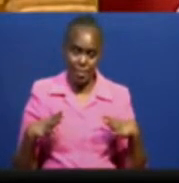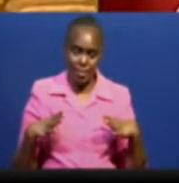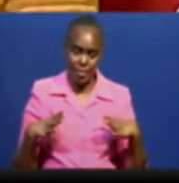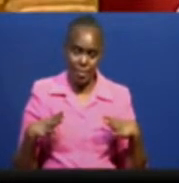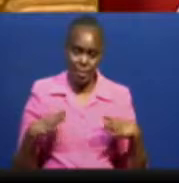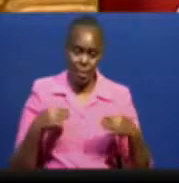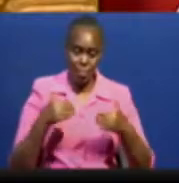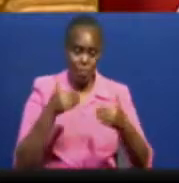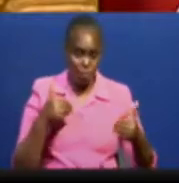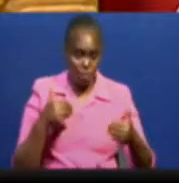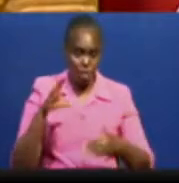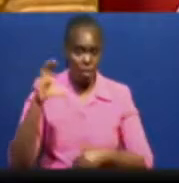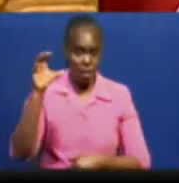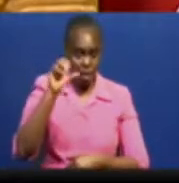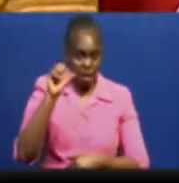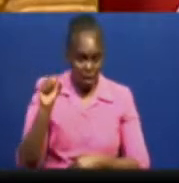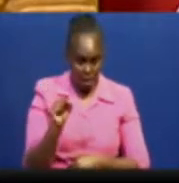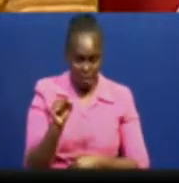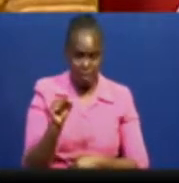the cabinet secretary,